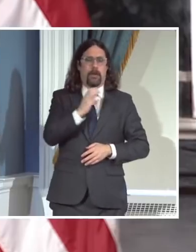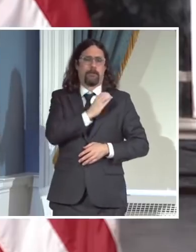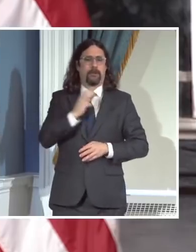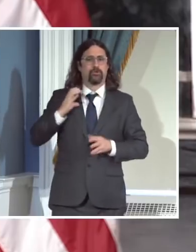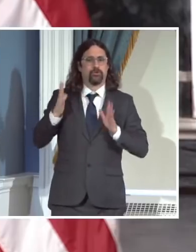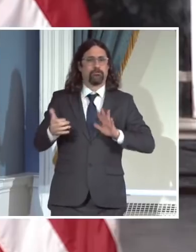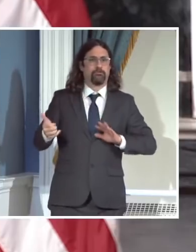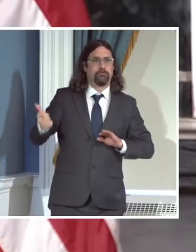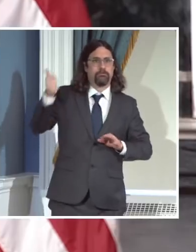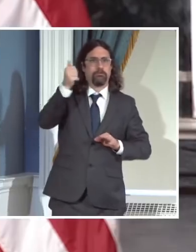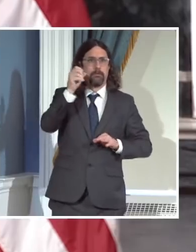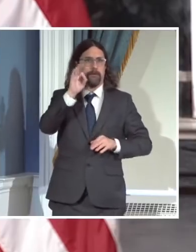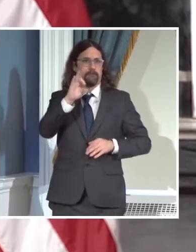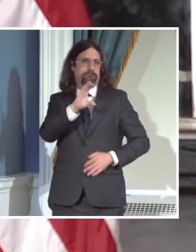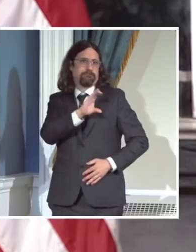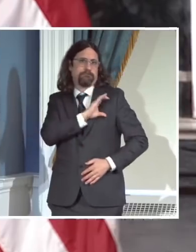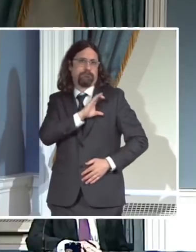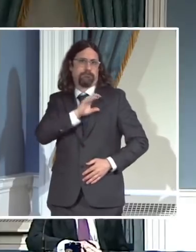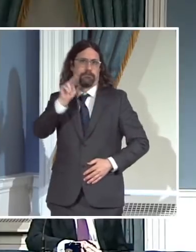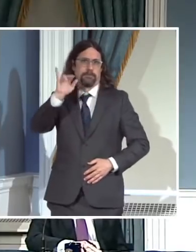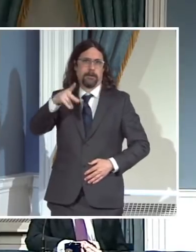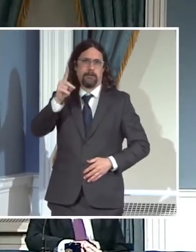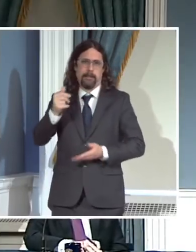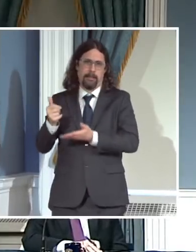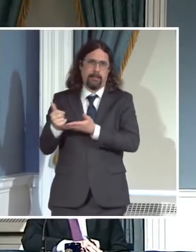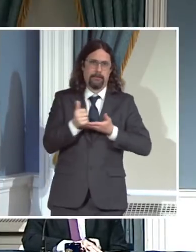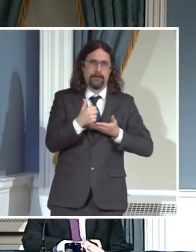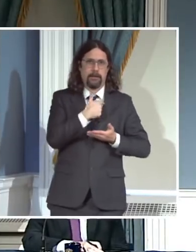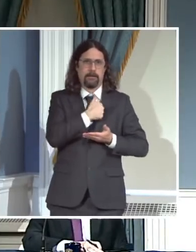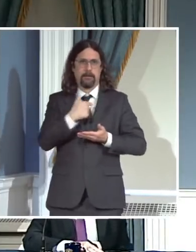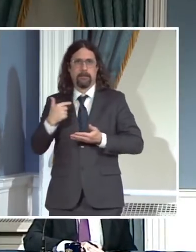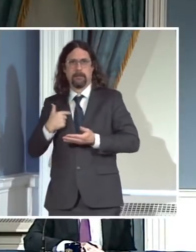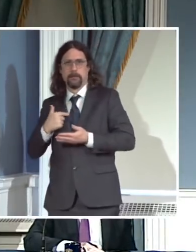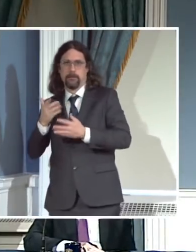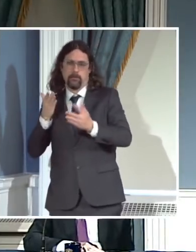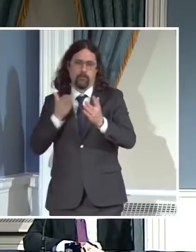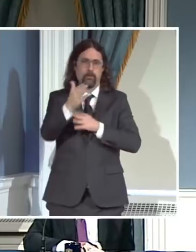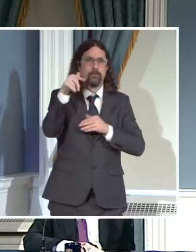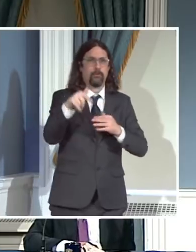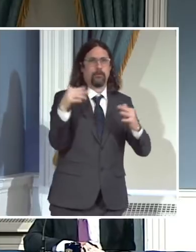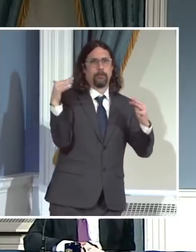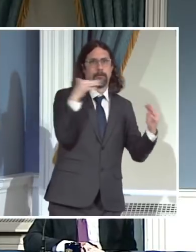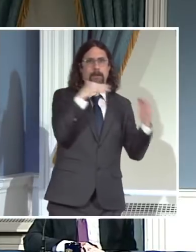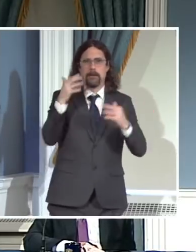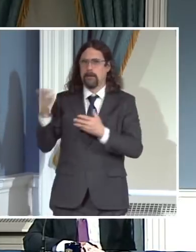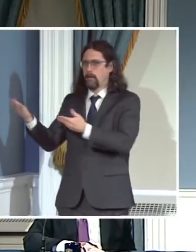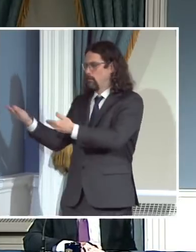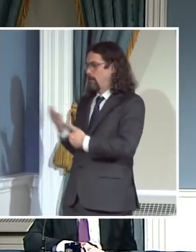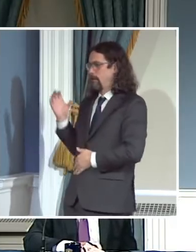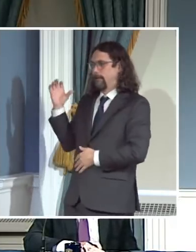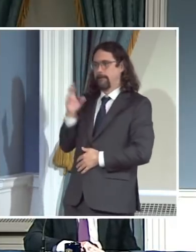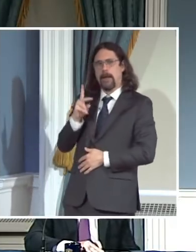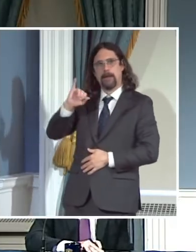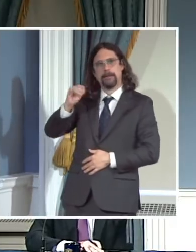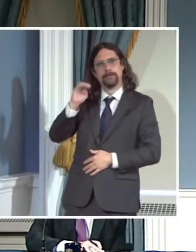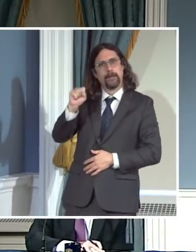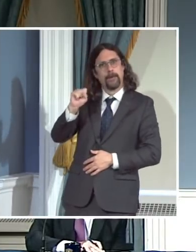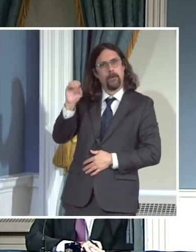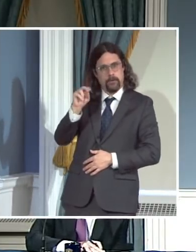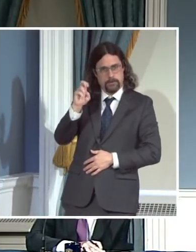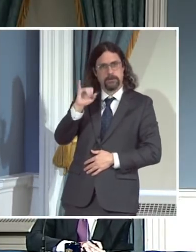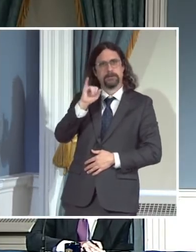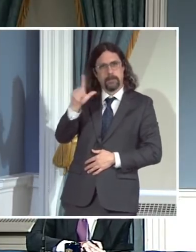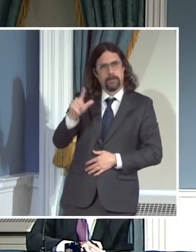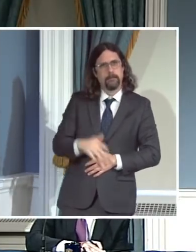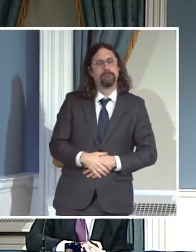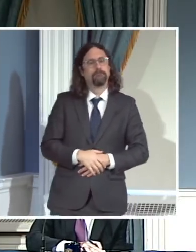against coronavirus. Welcome back, Jimmy O'Neill. Thanks, Mr. Mayor. It's an honor to come back to New York City. First of